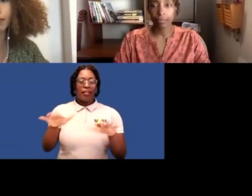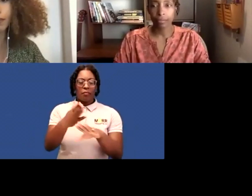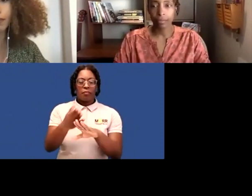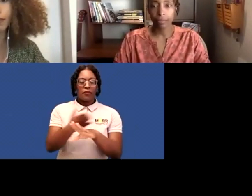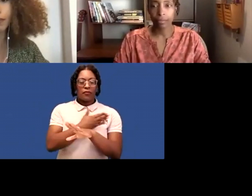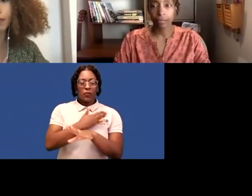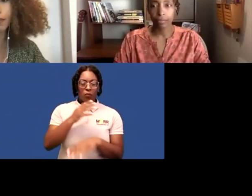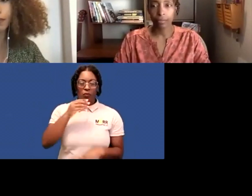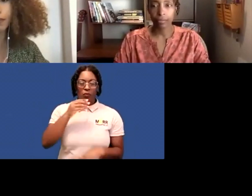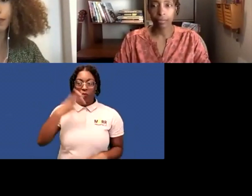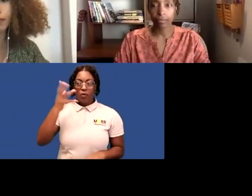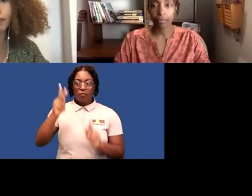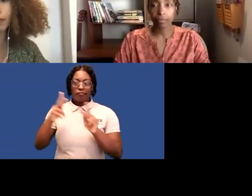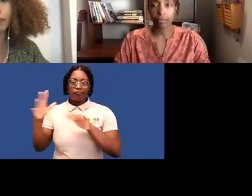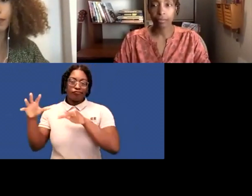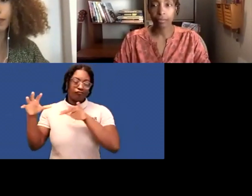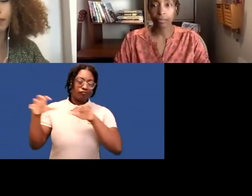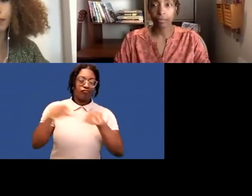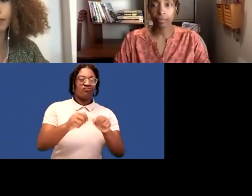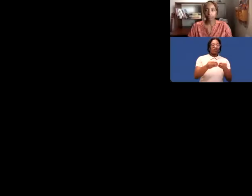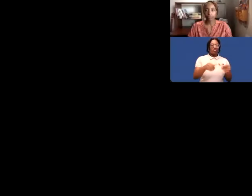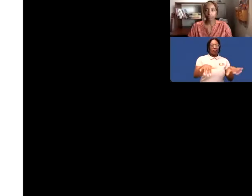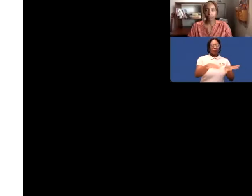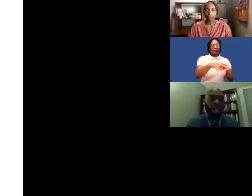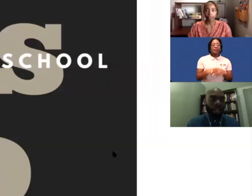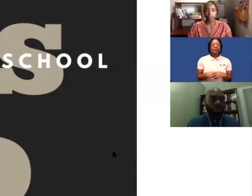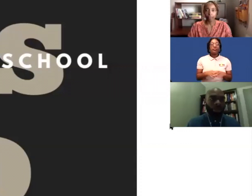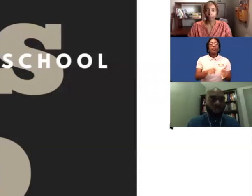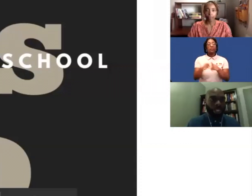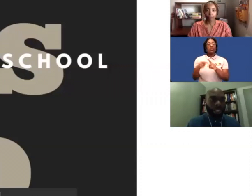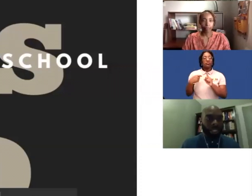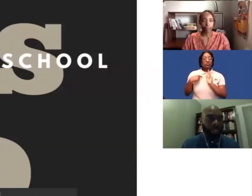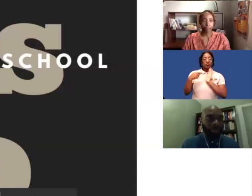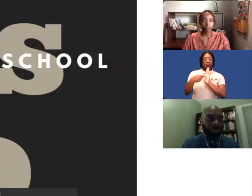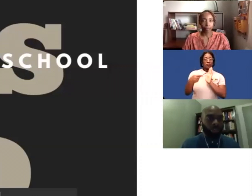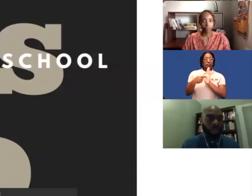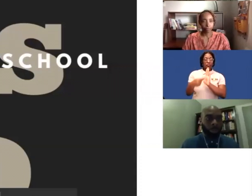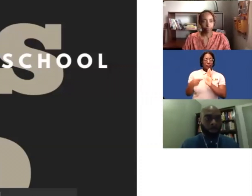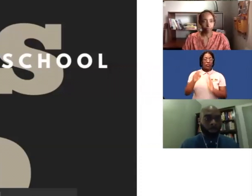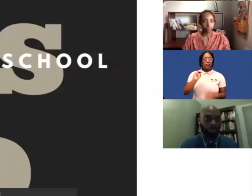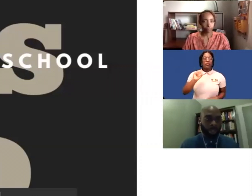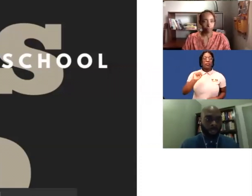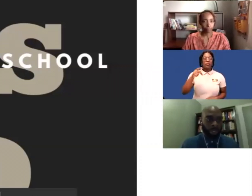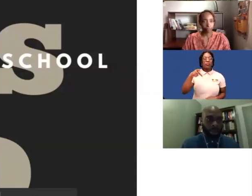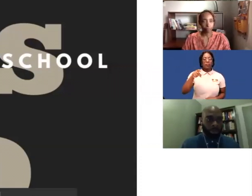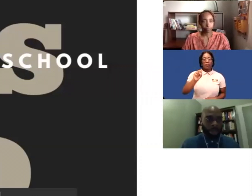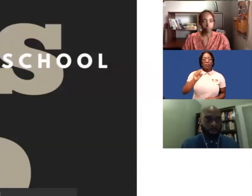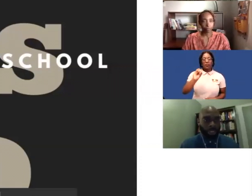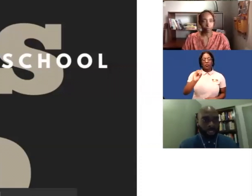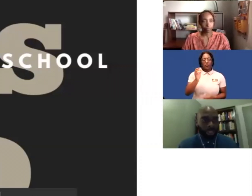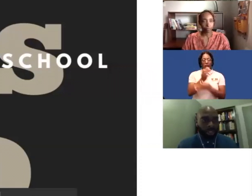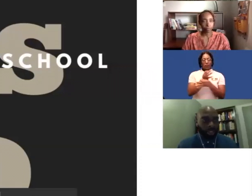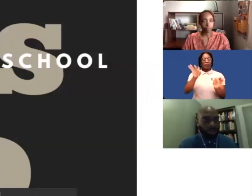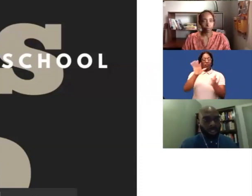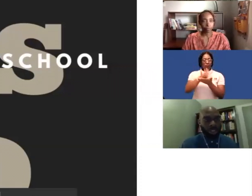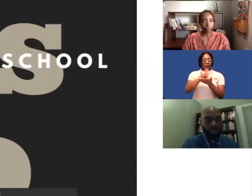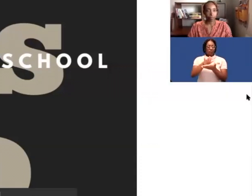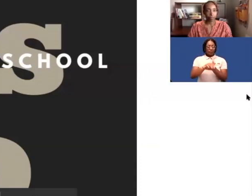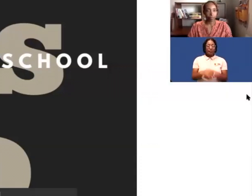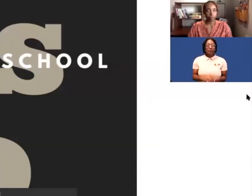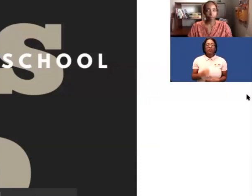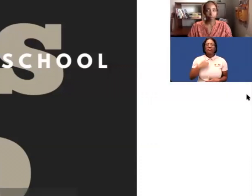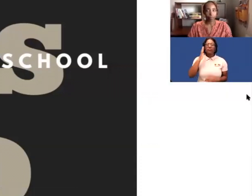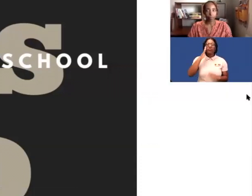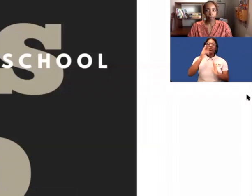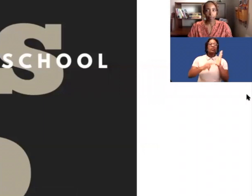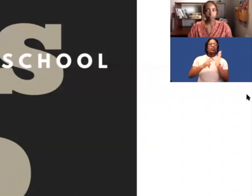Also representative of MAPSO Freedom School. I'll be reading from my piece in the New Teacher book,